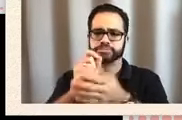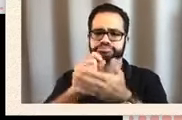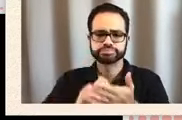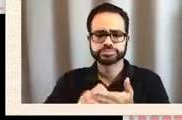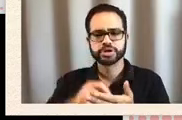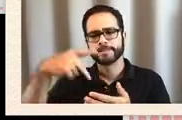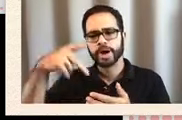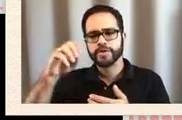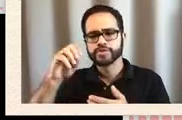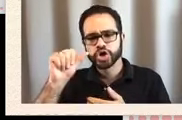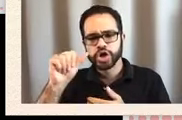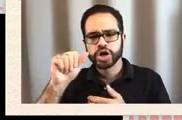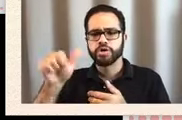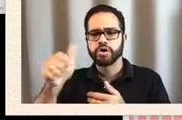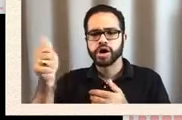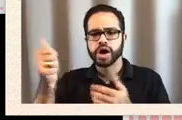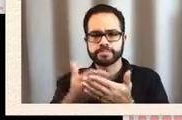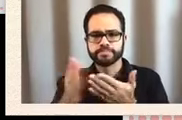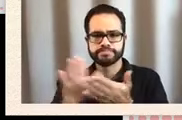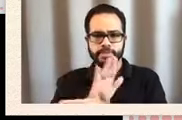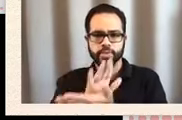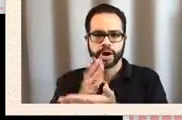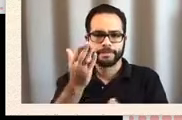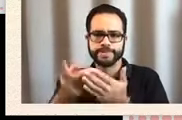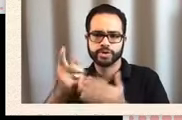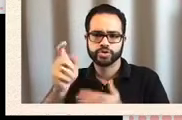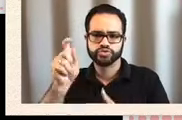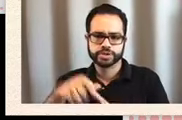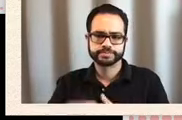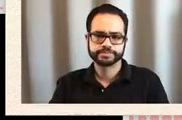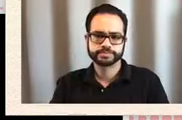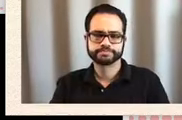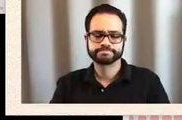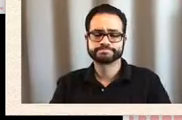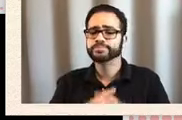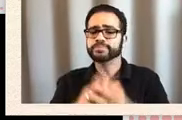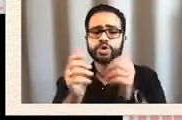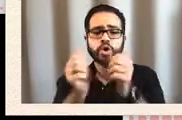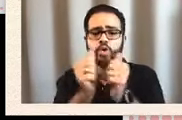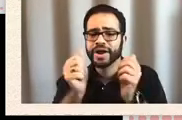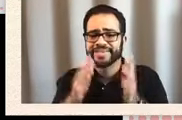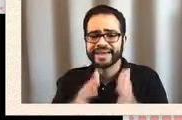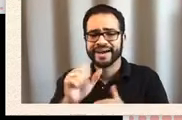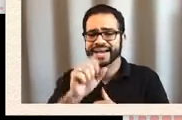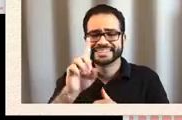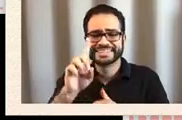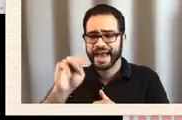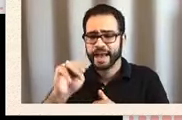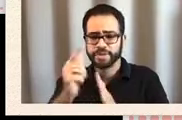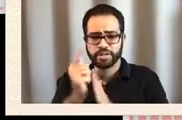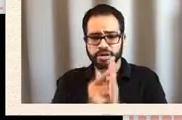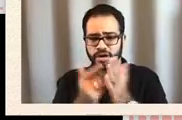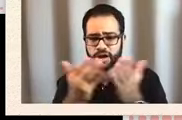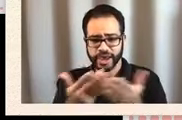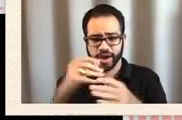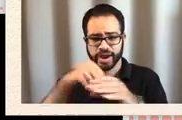surrogate designation that you might need. Even without an SDM law in Florida, we can and